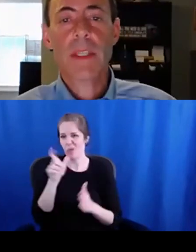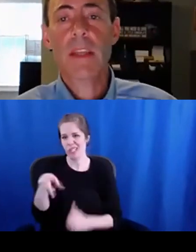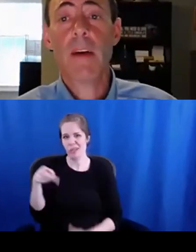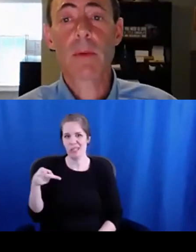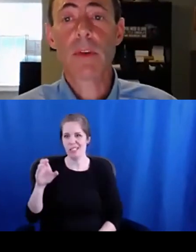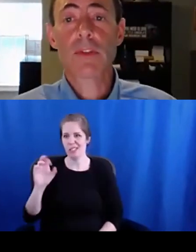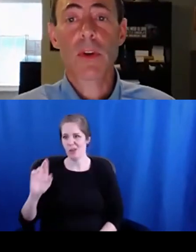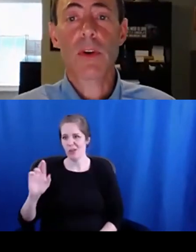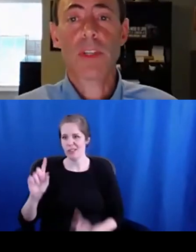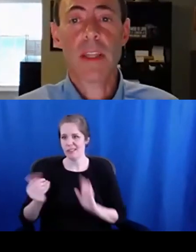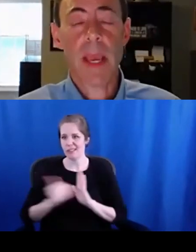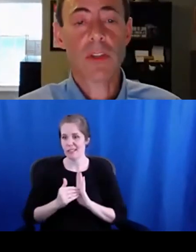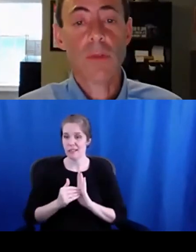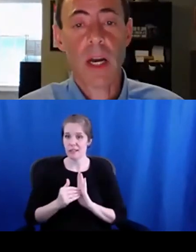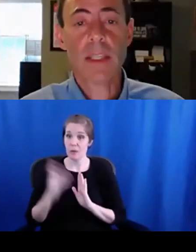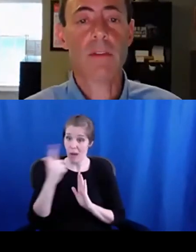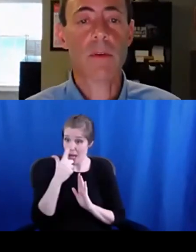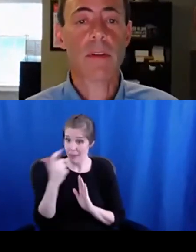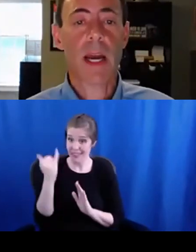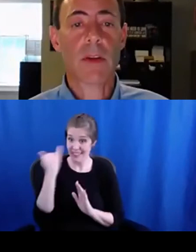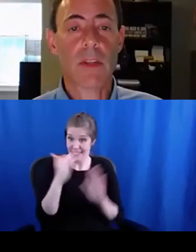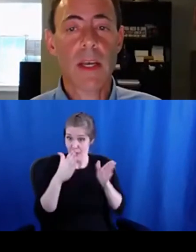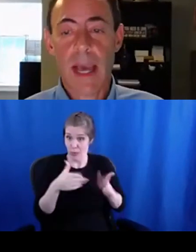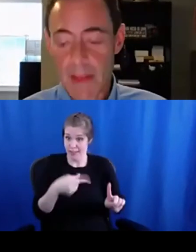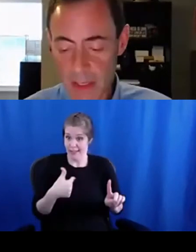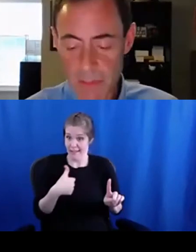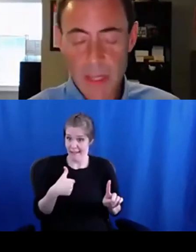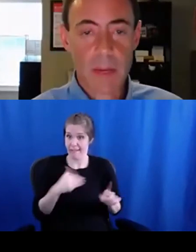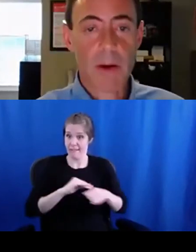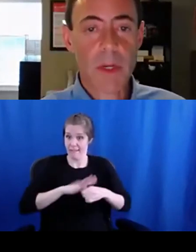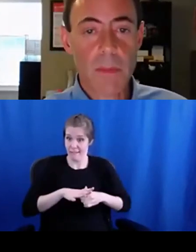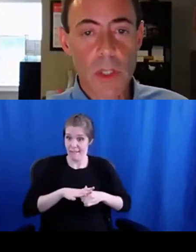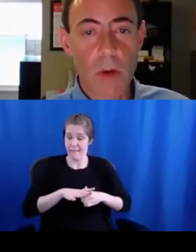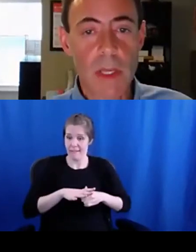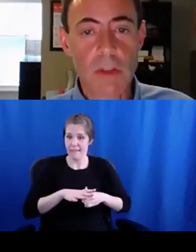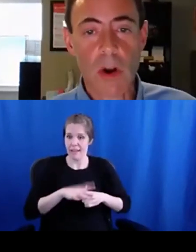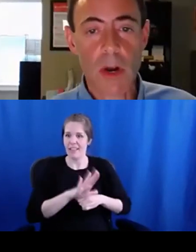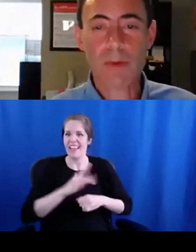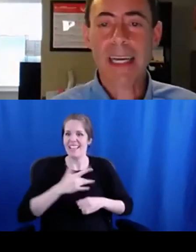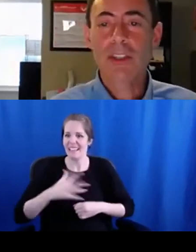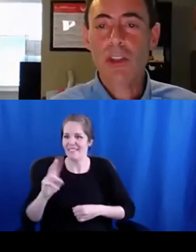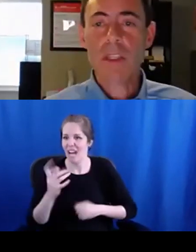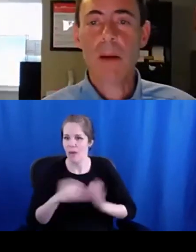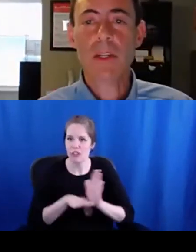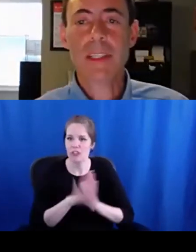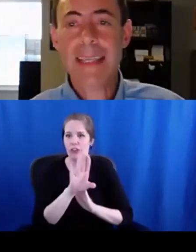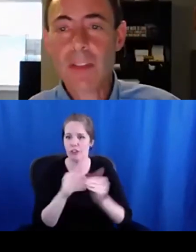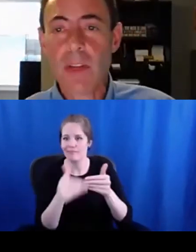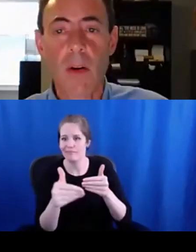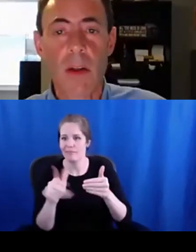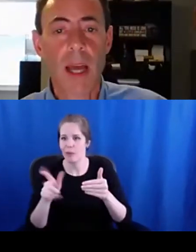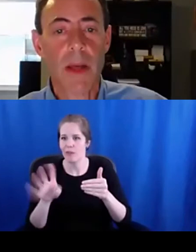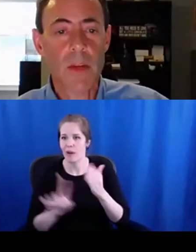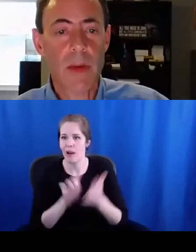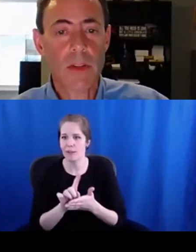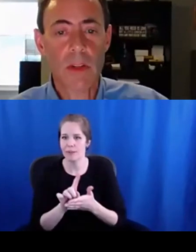see the viral surge in the patient who does have coronavirus, and that can be picked up there. I'm going to show you this chart, which was just published yesterday